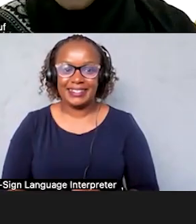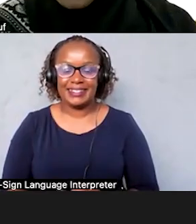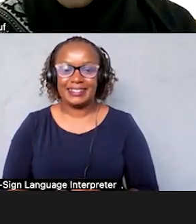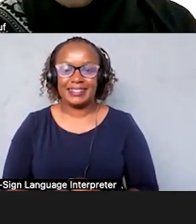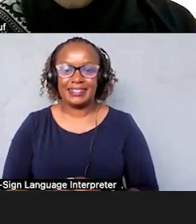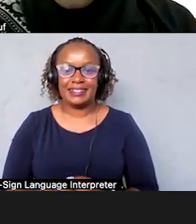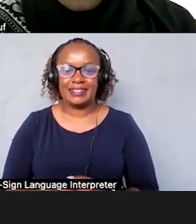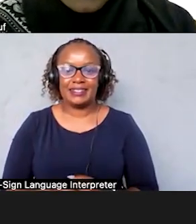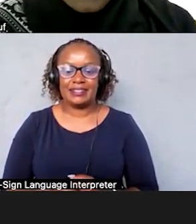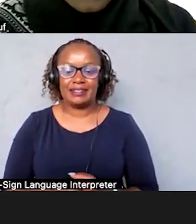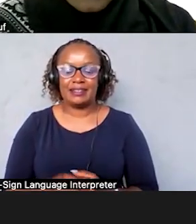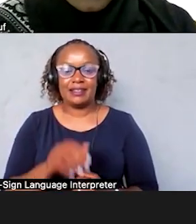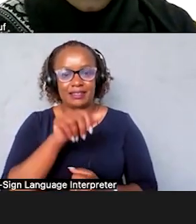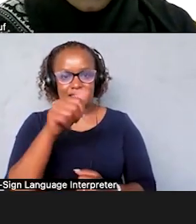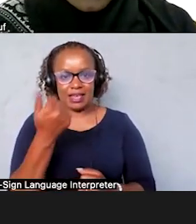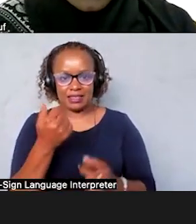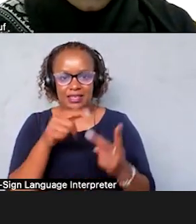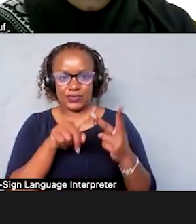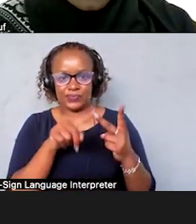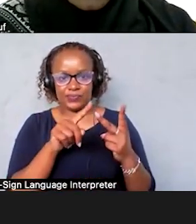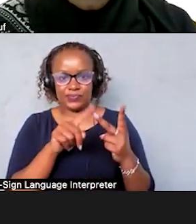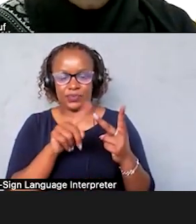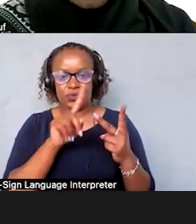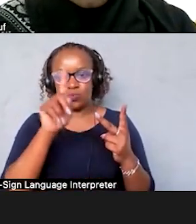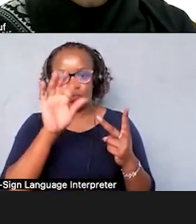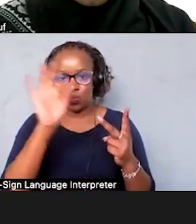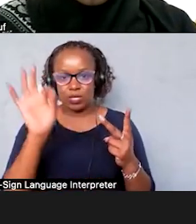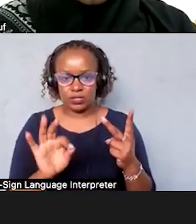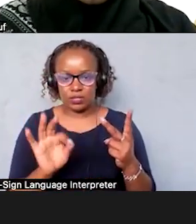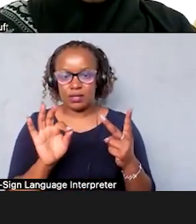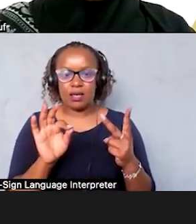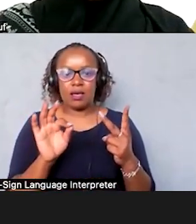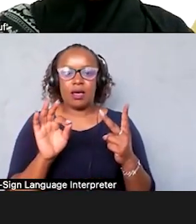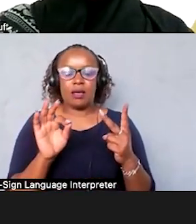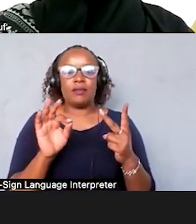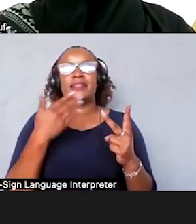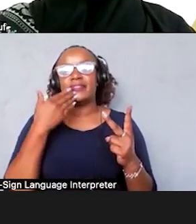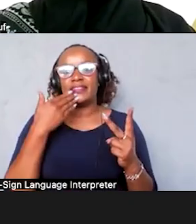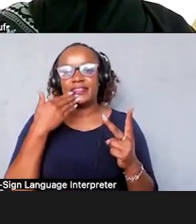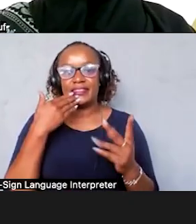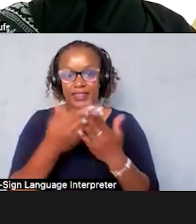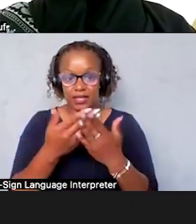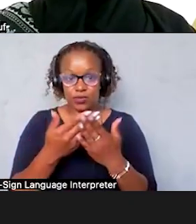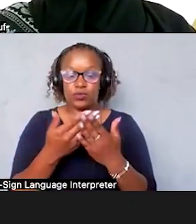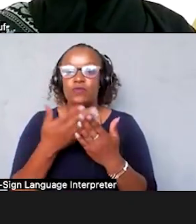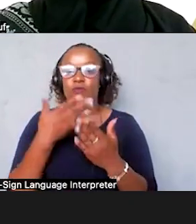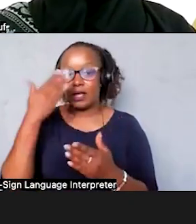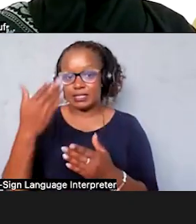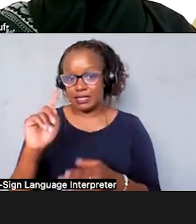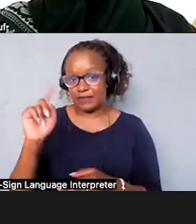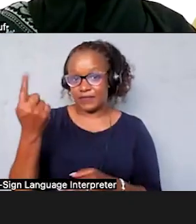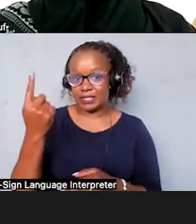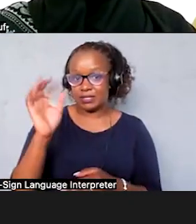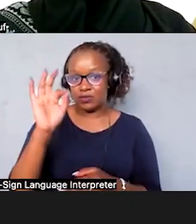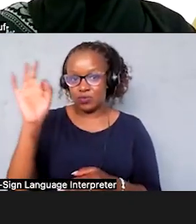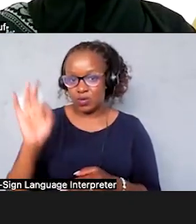Second question, please. Yes, the second question is, how are survivors? Thank you for responding to this one, to the first one, and just letting